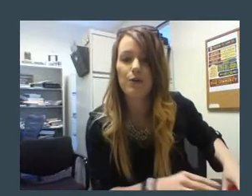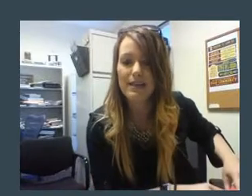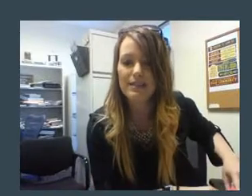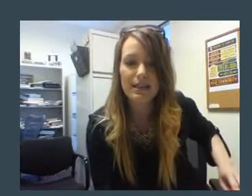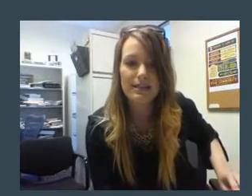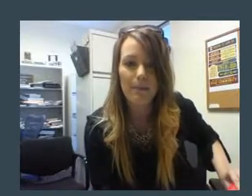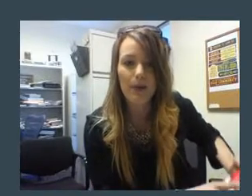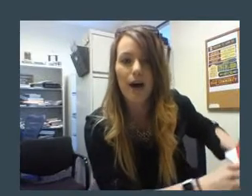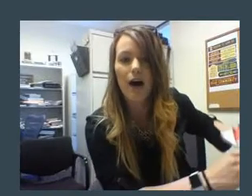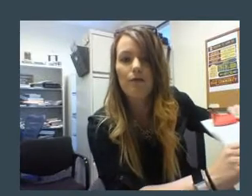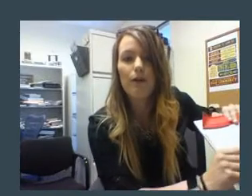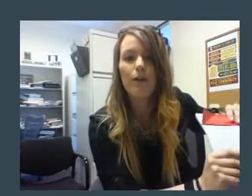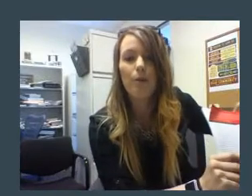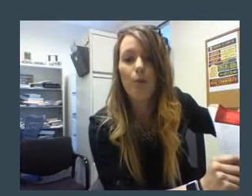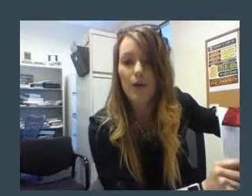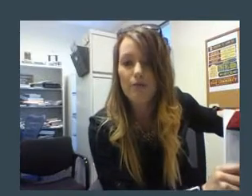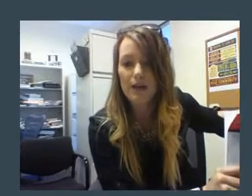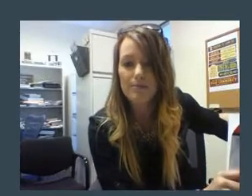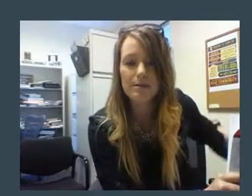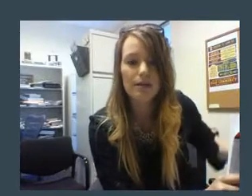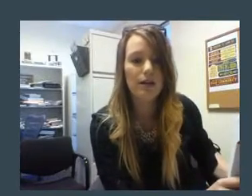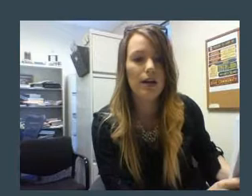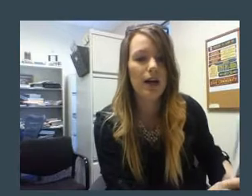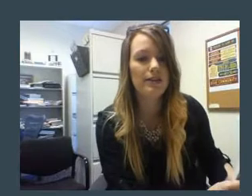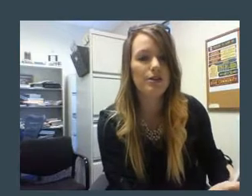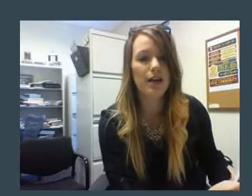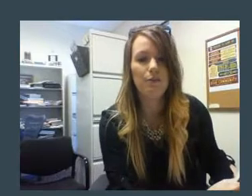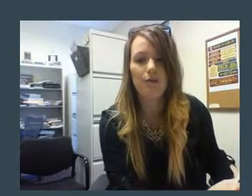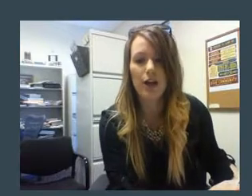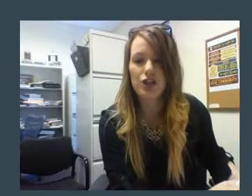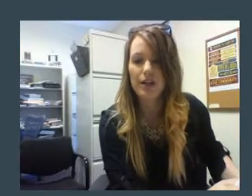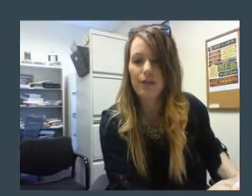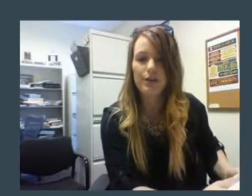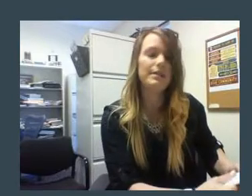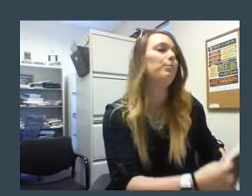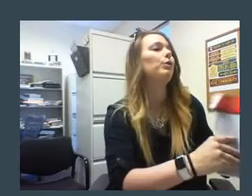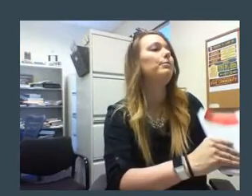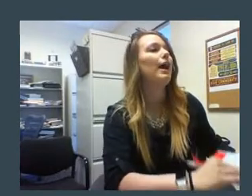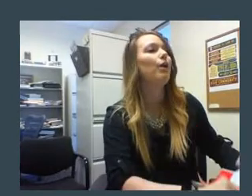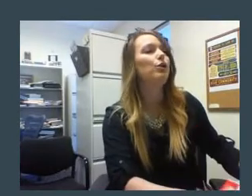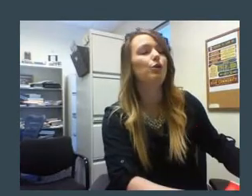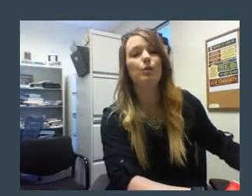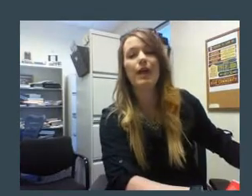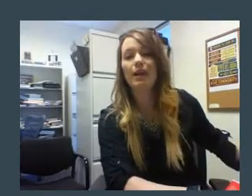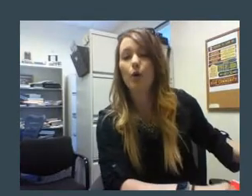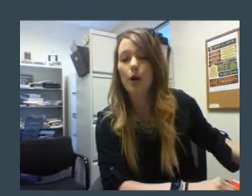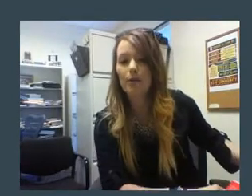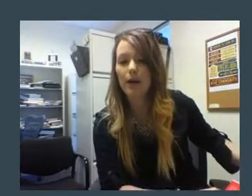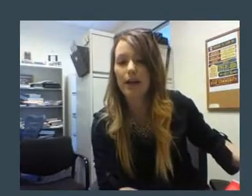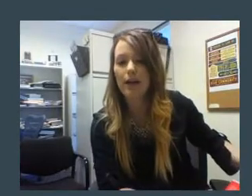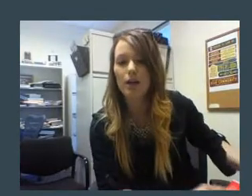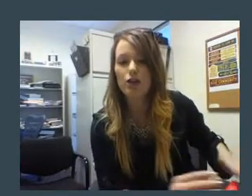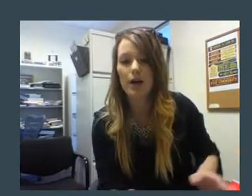So, that's an example of morphemes in the study of morphology. Another example would be how you can